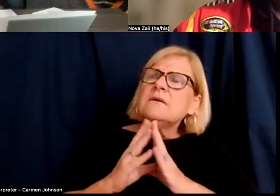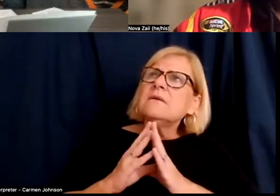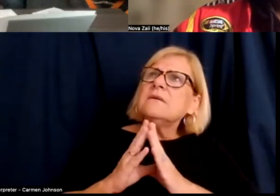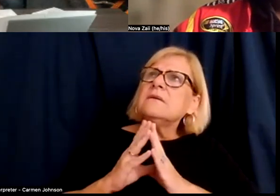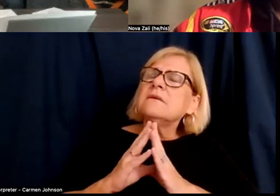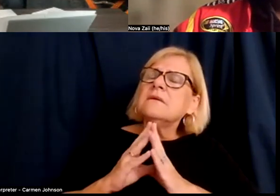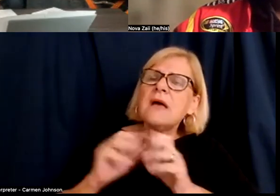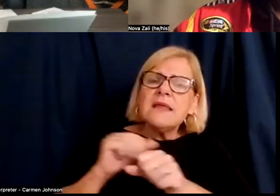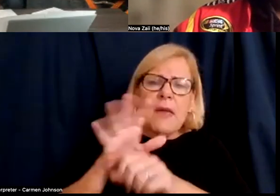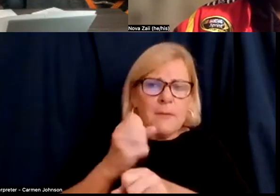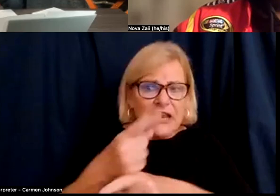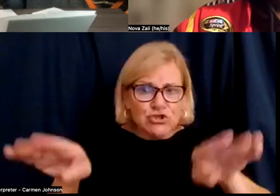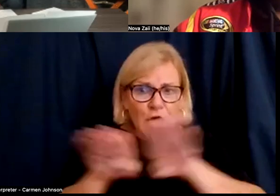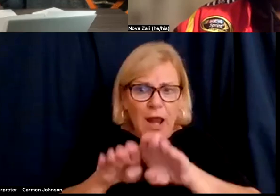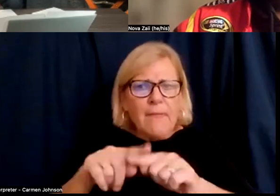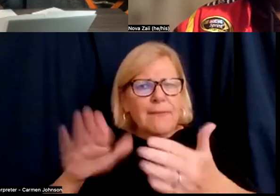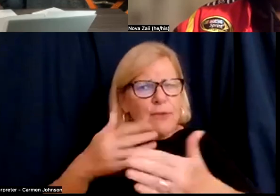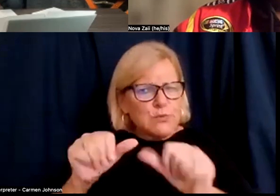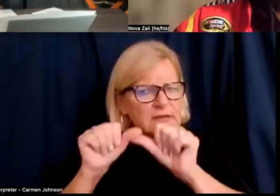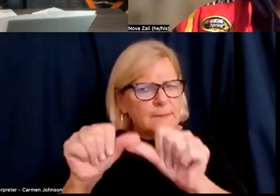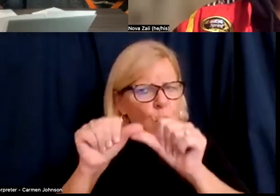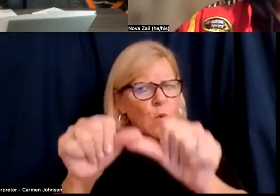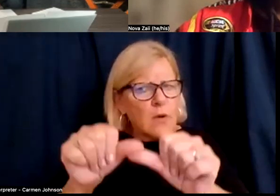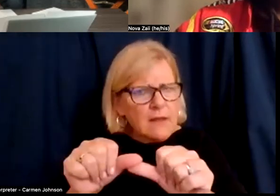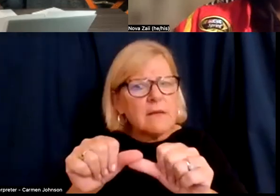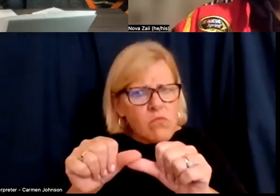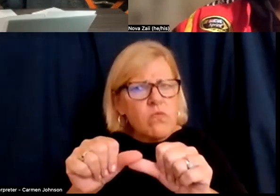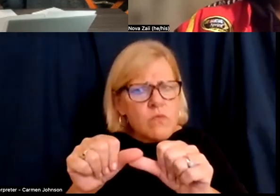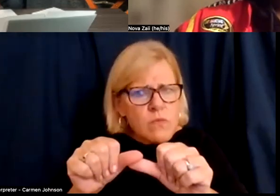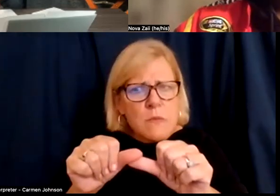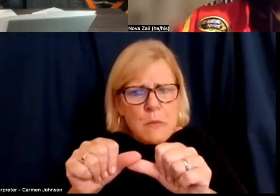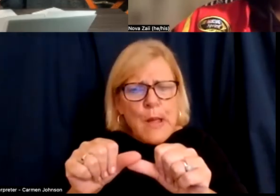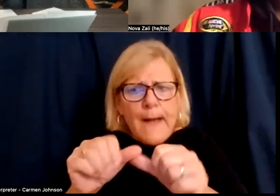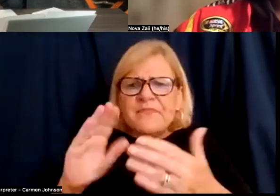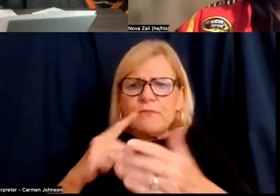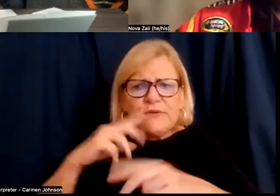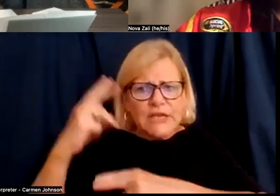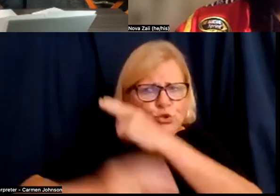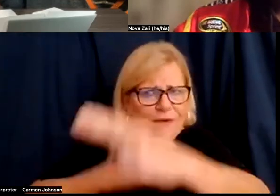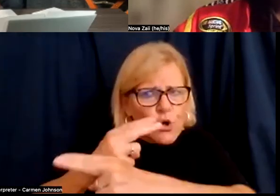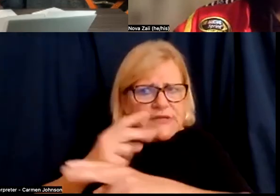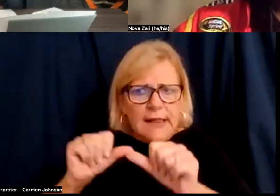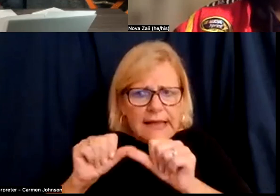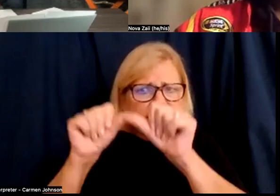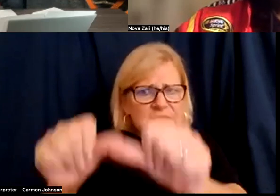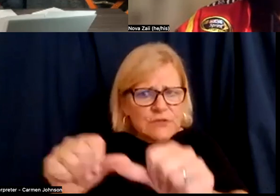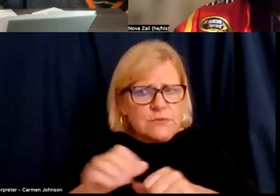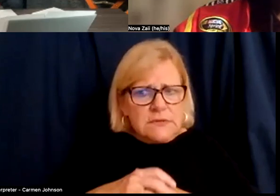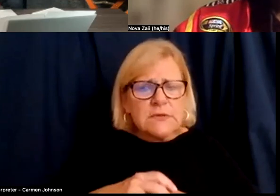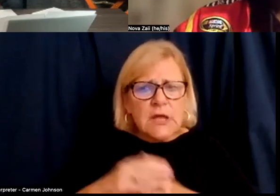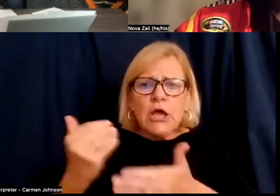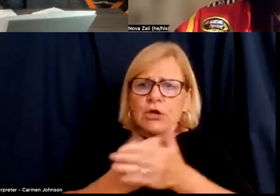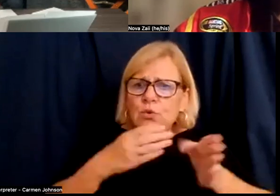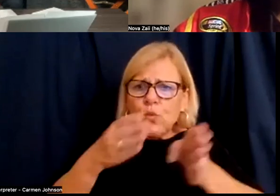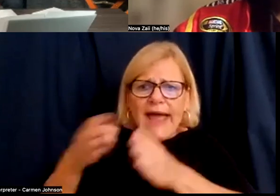the pandemic shut us down, but the music kept going in some ways. And music is universal. It continues in new ways and